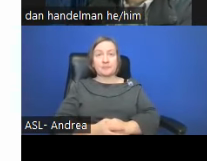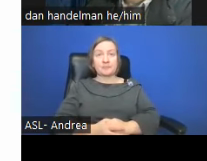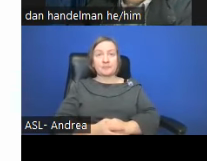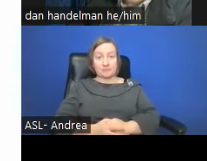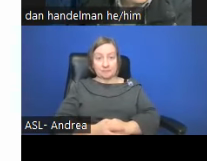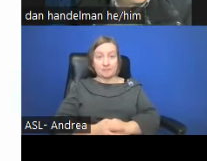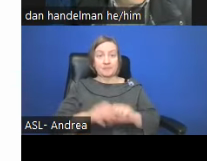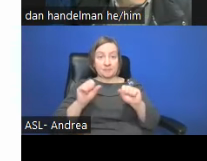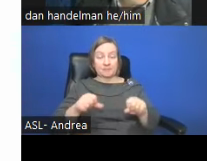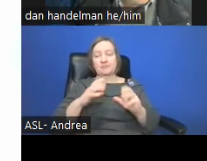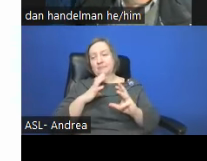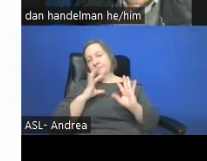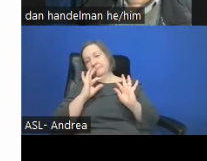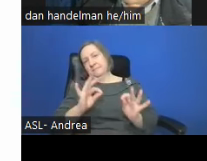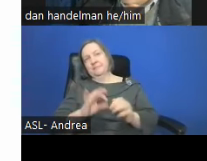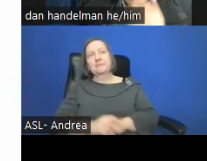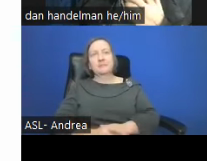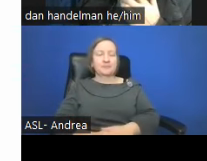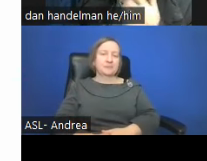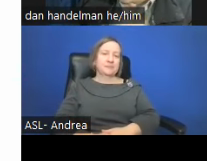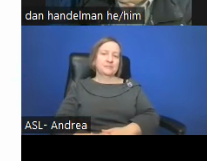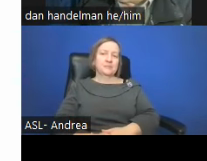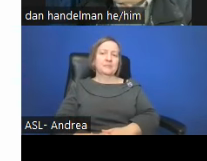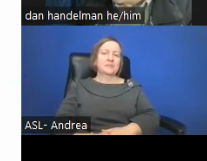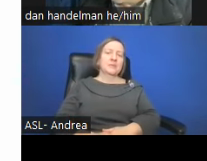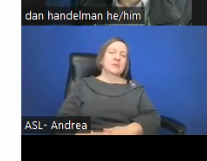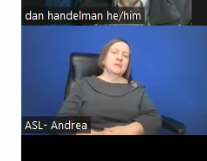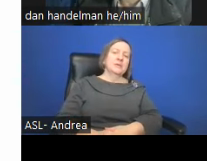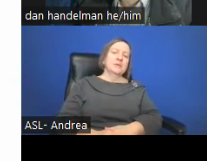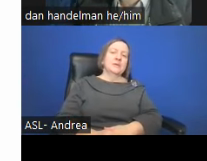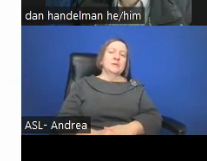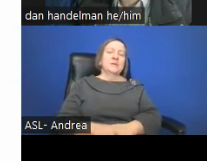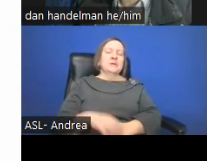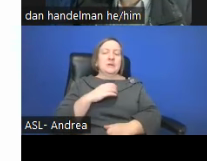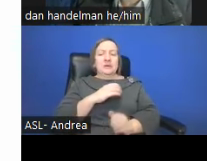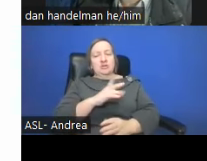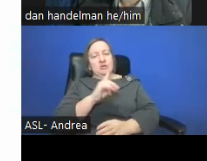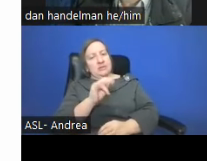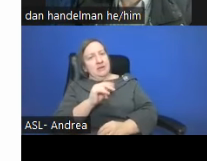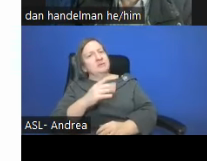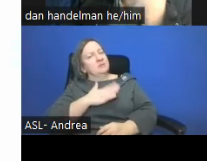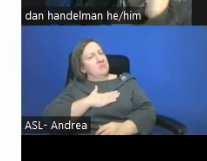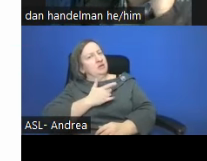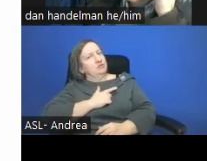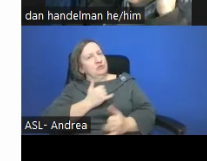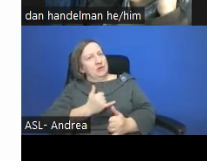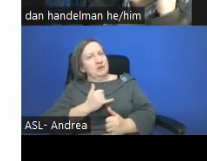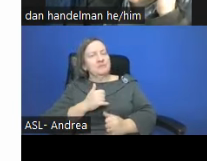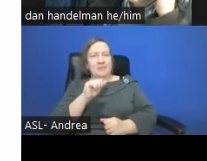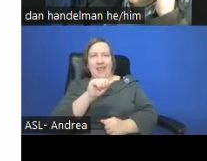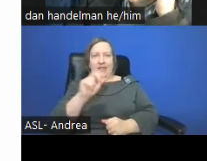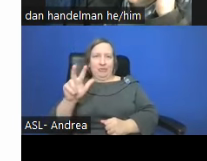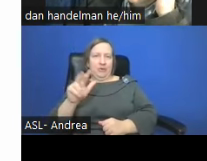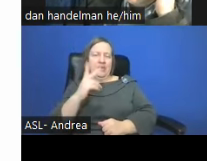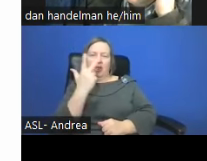Yes, we can. Very good. Okay, it's my turn now. So this is A3, and there's 3 sections. So